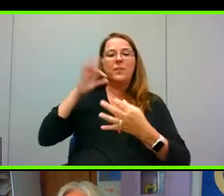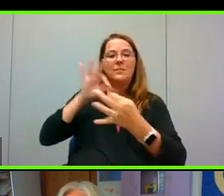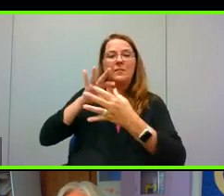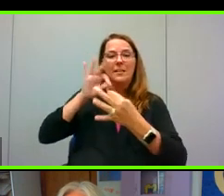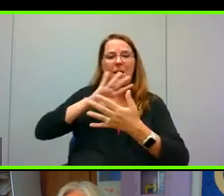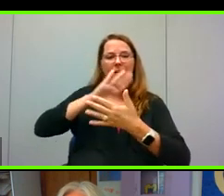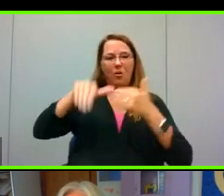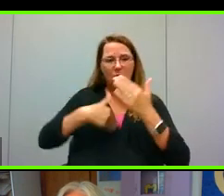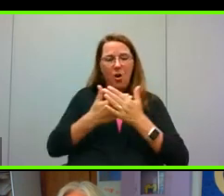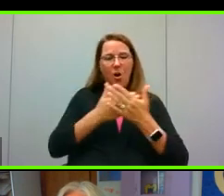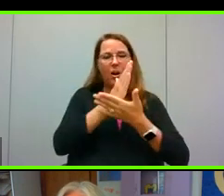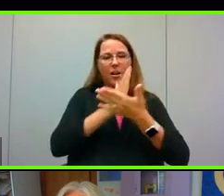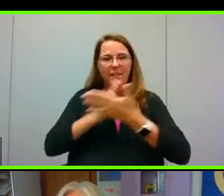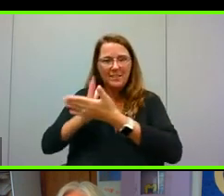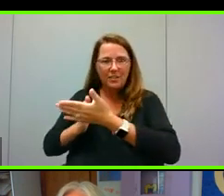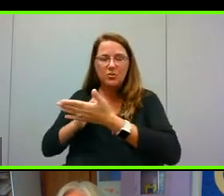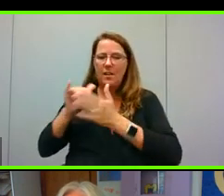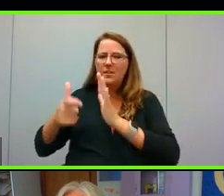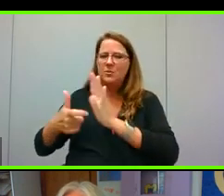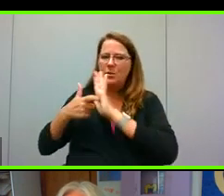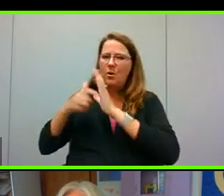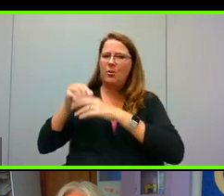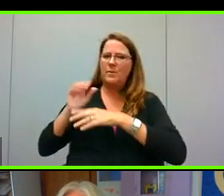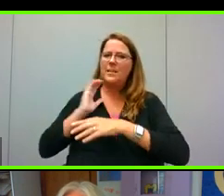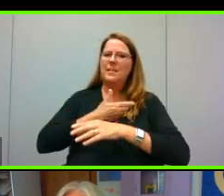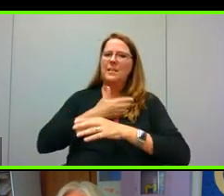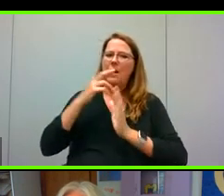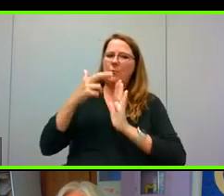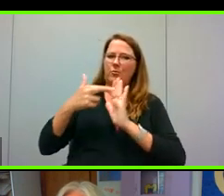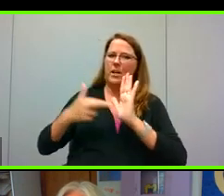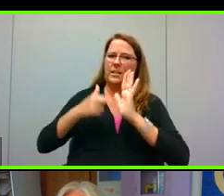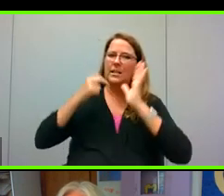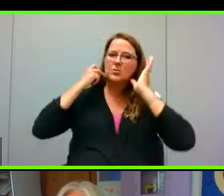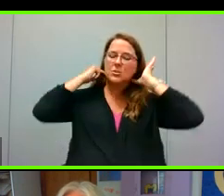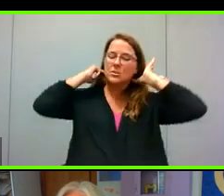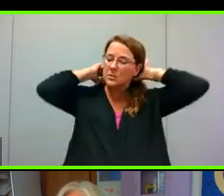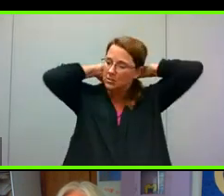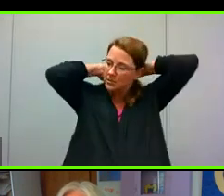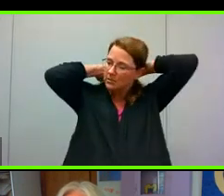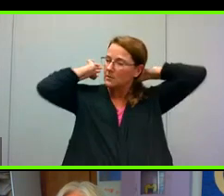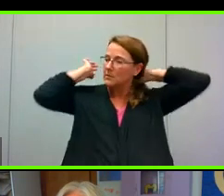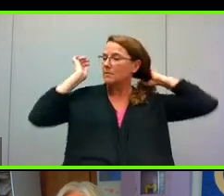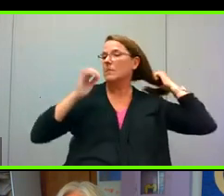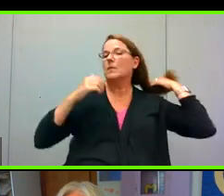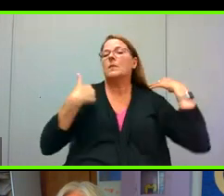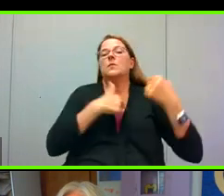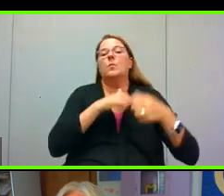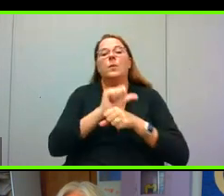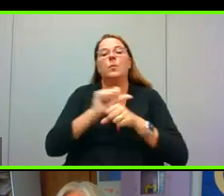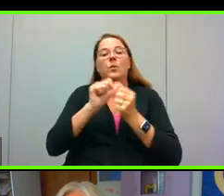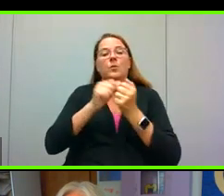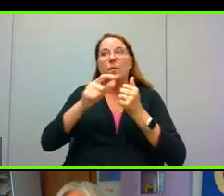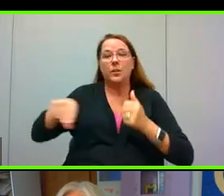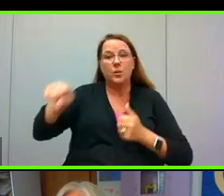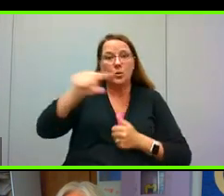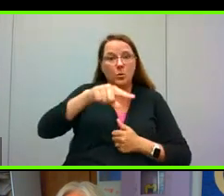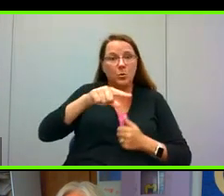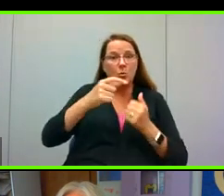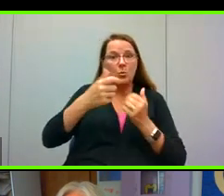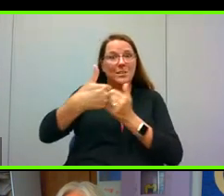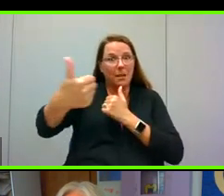those sections, and that's a requirement in our regulations. So we worked with you separately, but we also worked